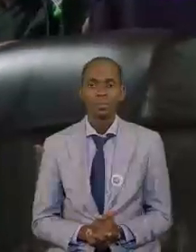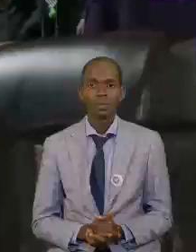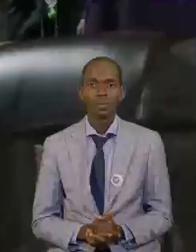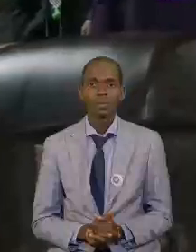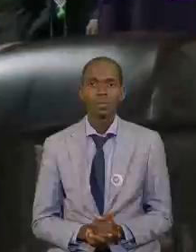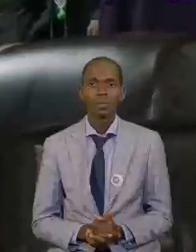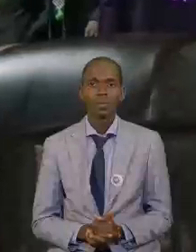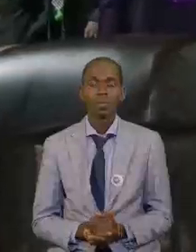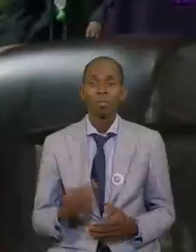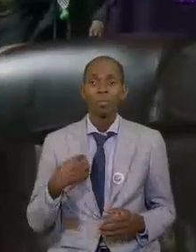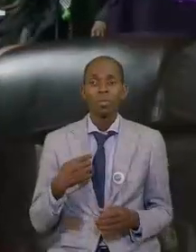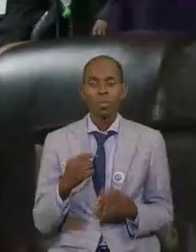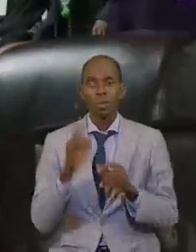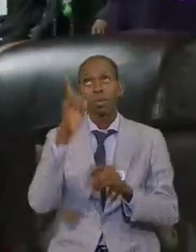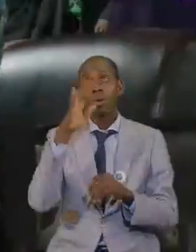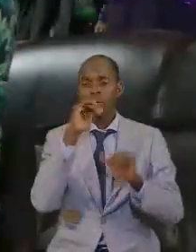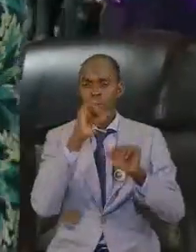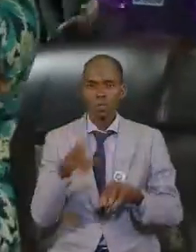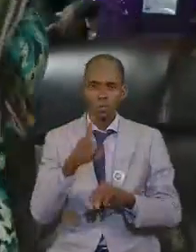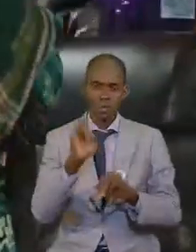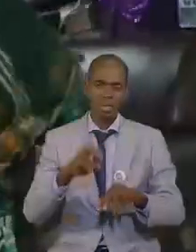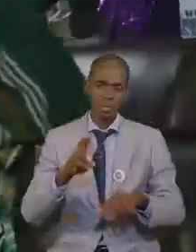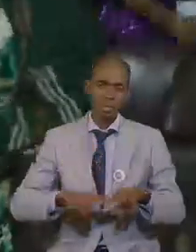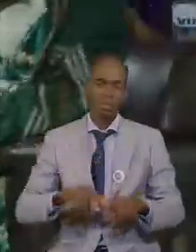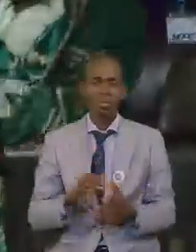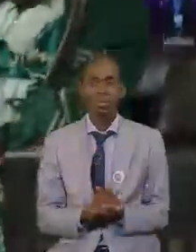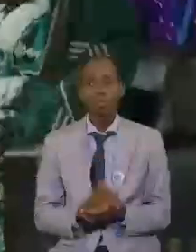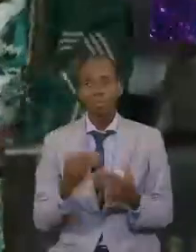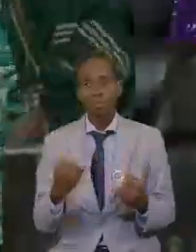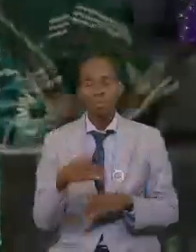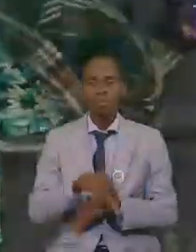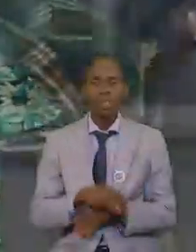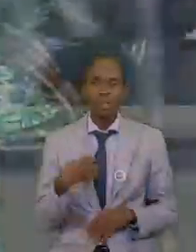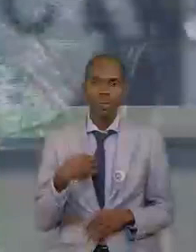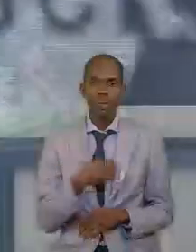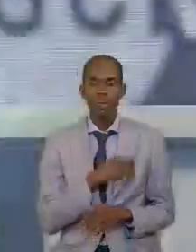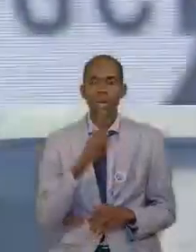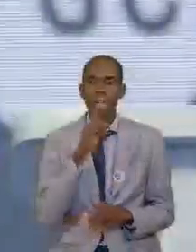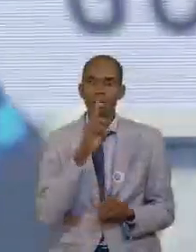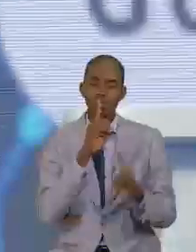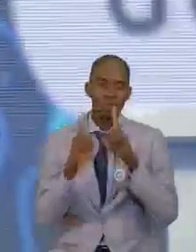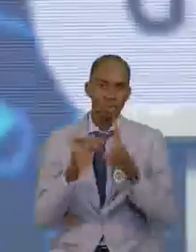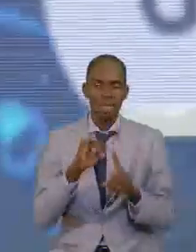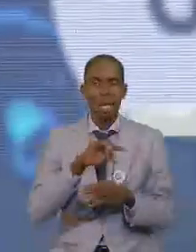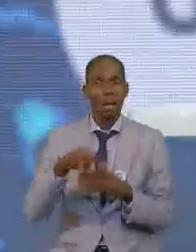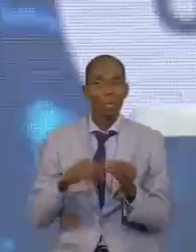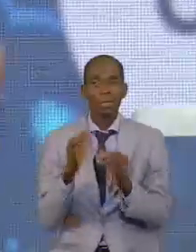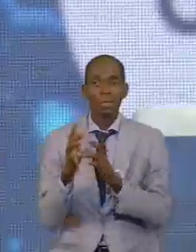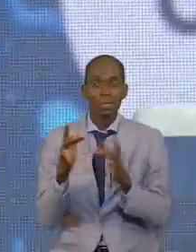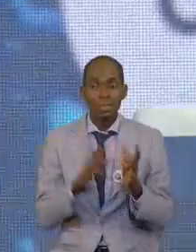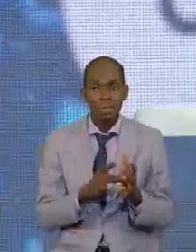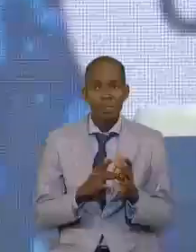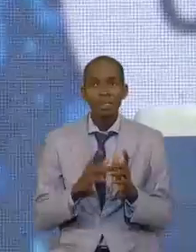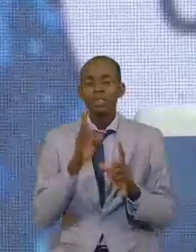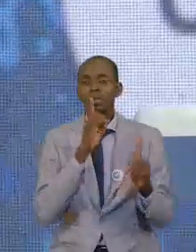God bless you. You can sit down. Tonight we're talking about Jesus. We're talking about that